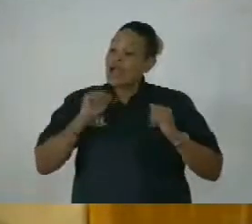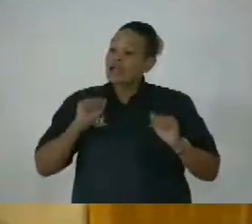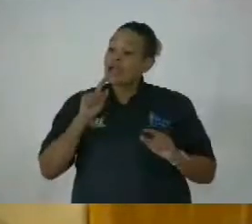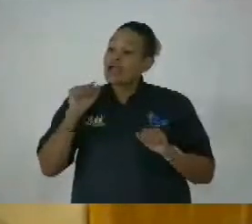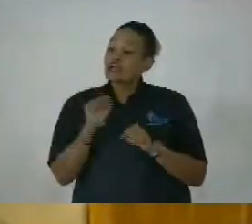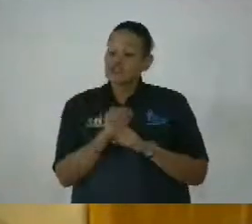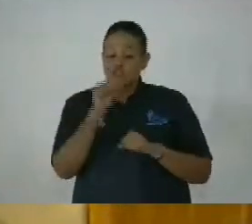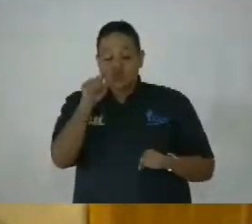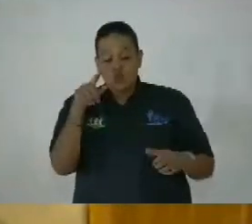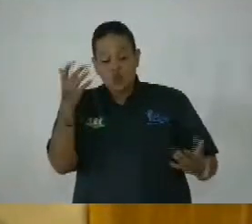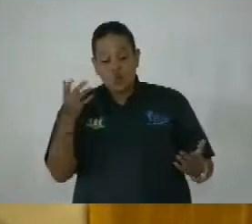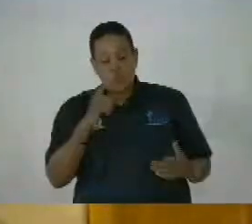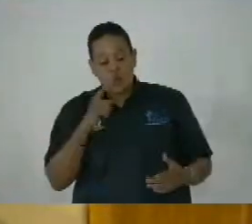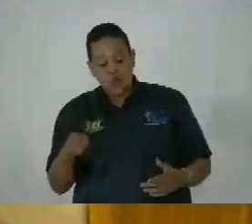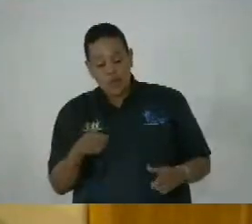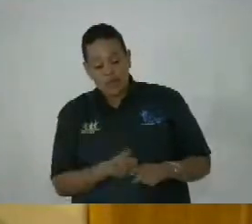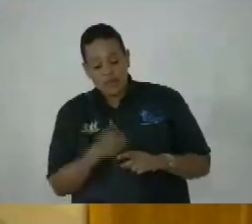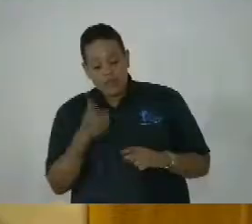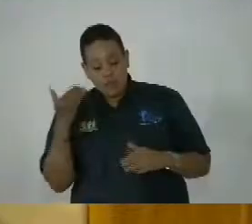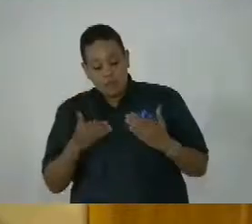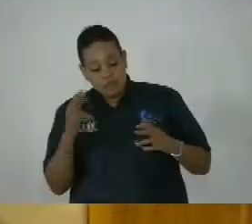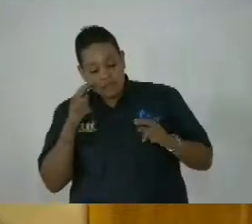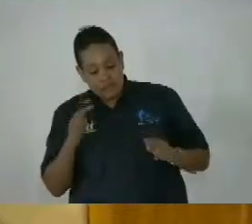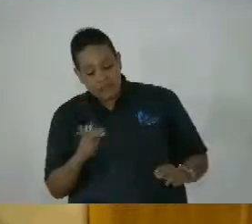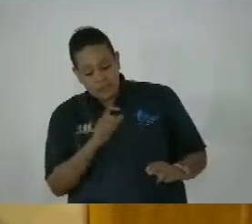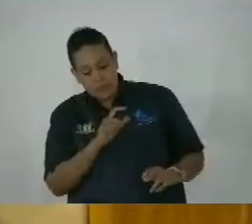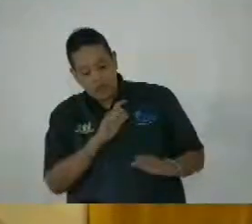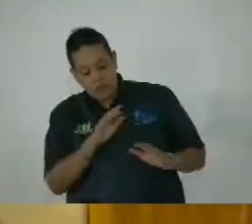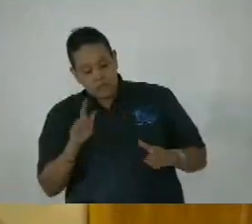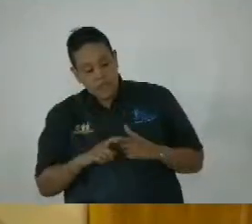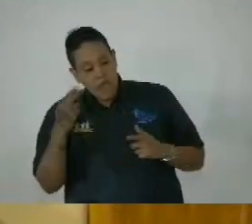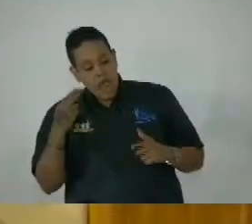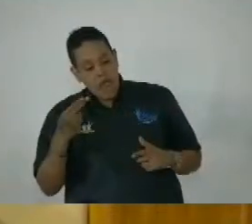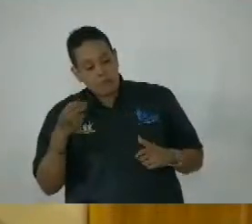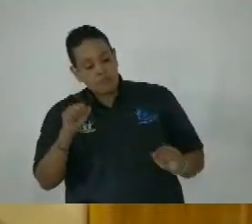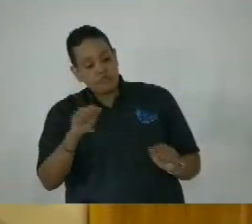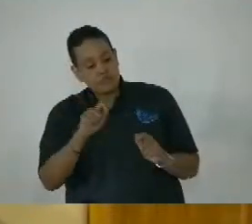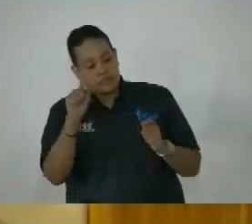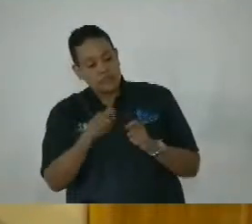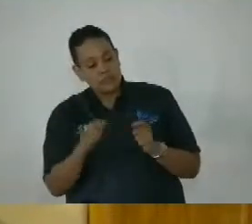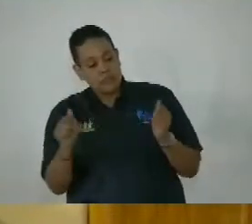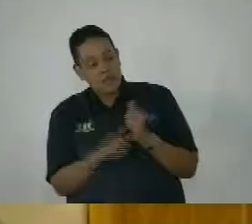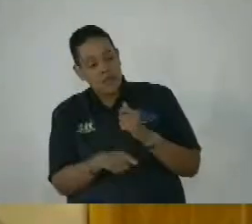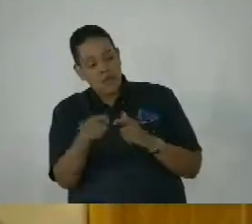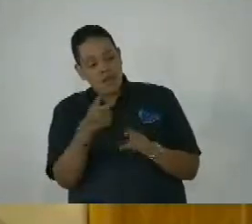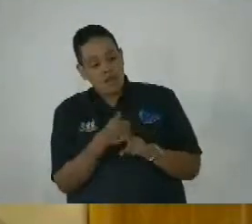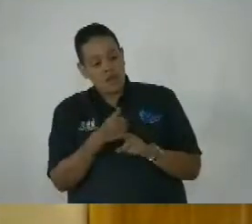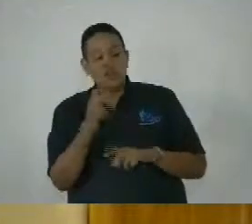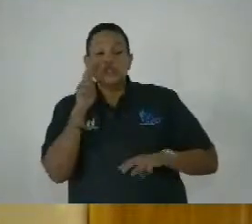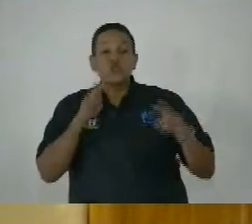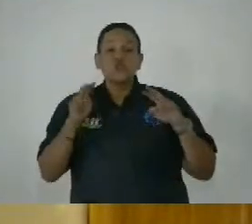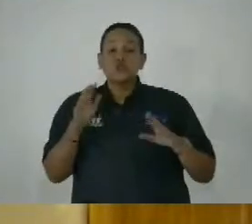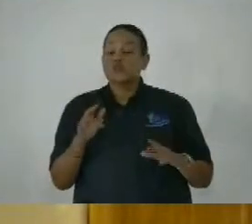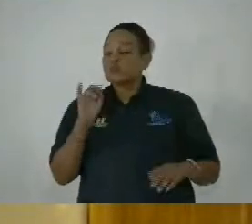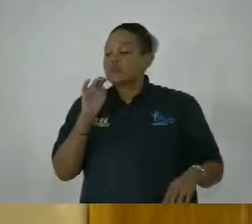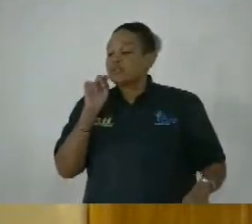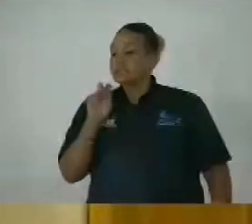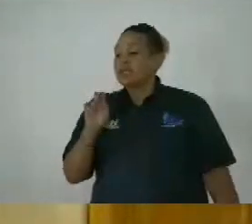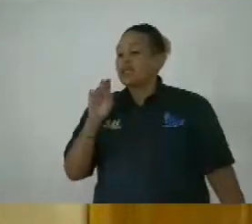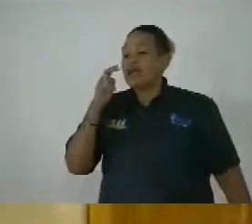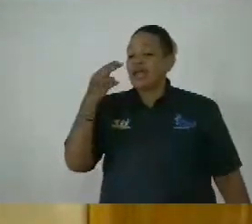you, but it will be remarkable to see the team of police officers on Harbour Street in particular, and I think Superintendent Henderson, my red